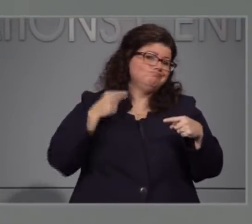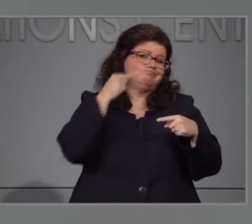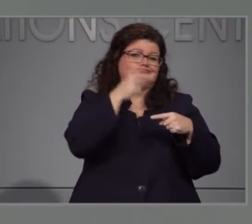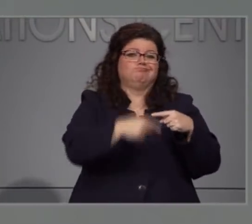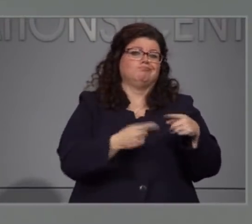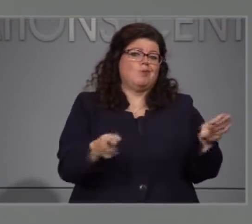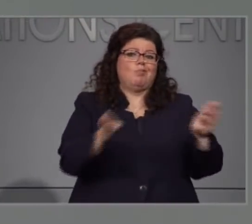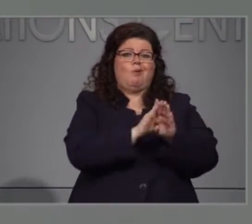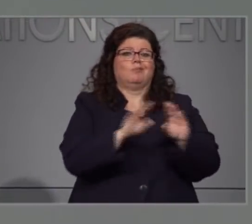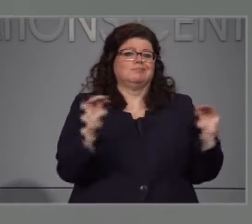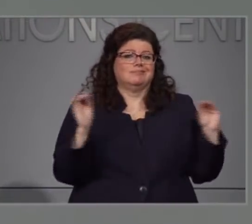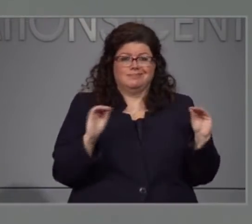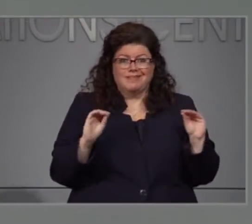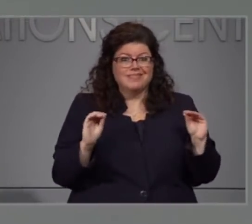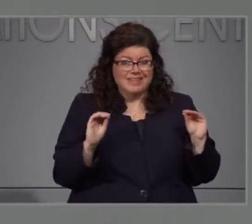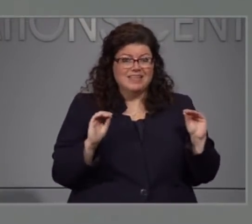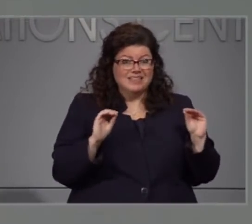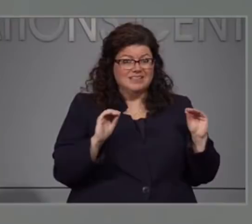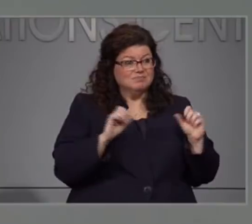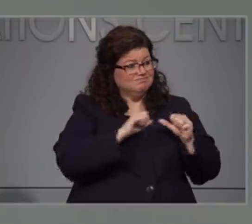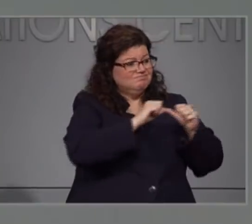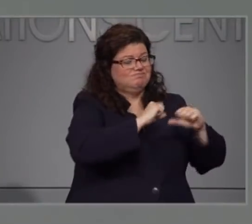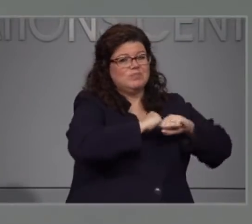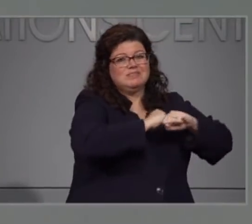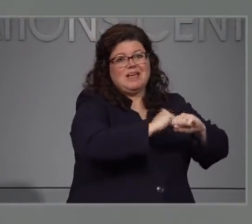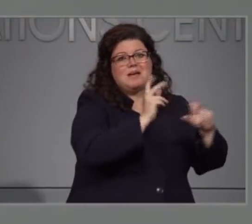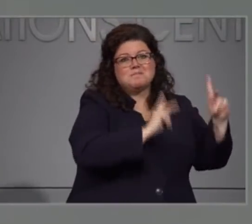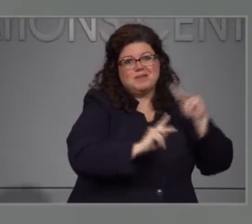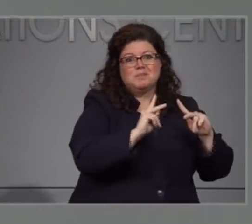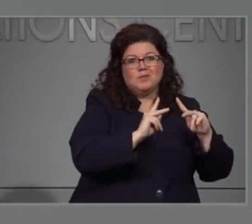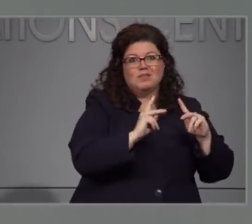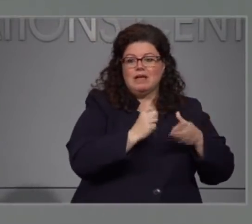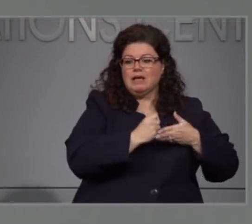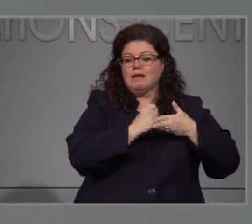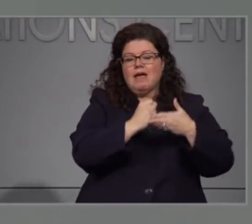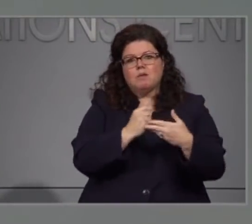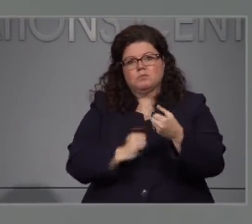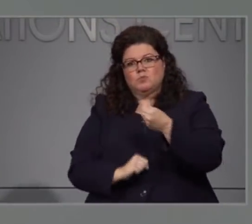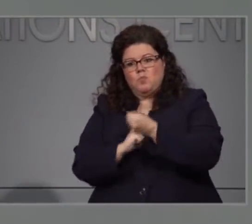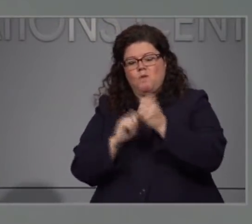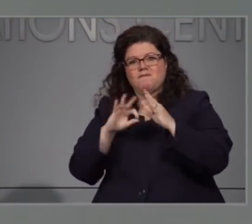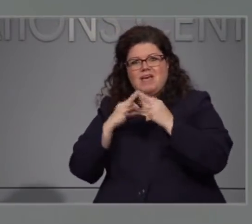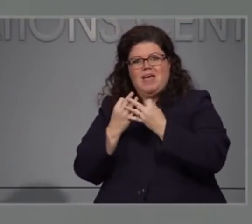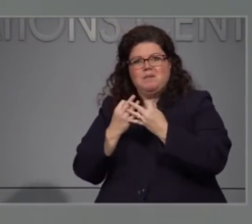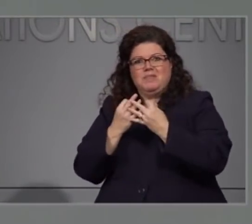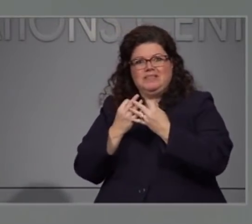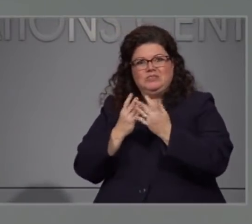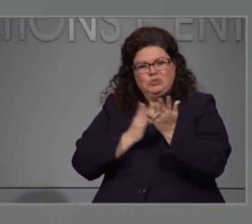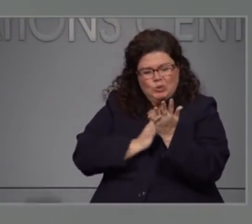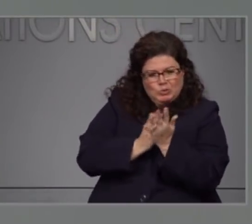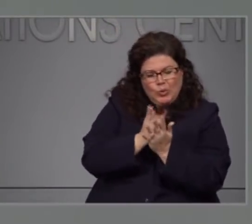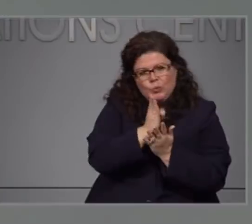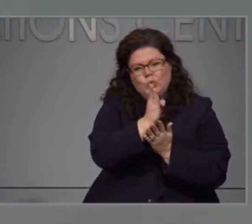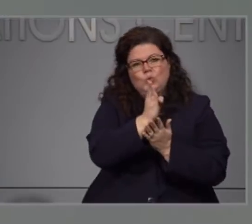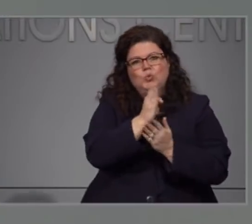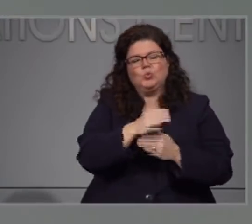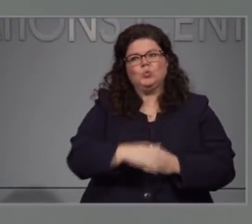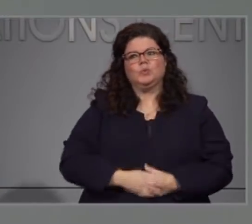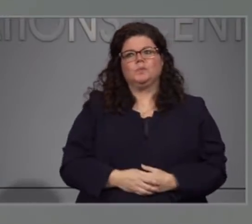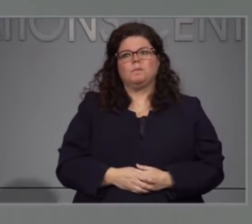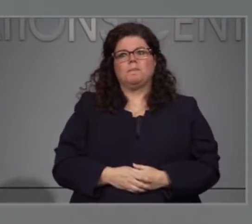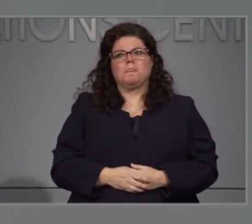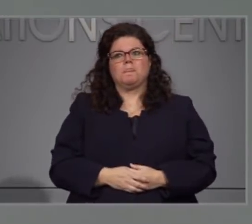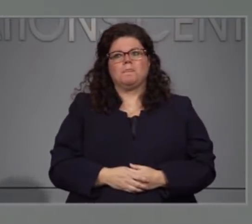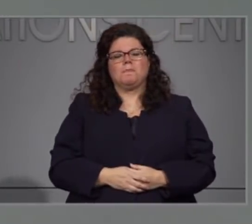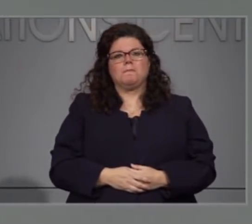lives, keeping people safe, and helping families to get through this. And I've been so inspired by how healthcare workers